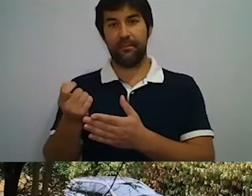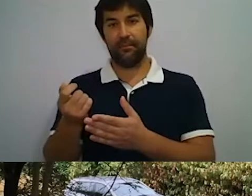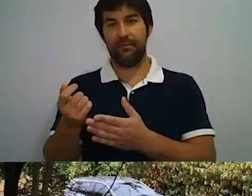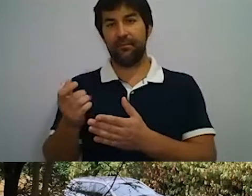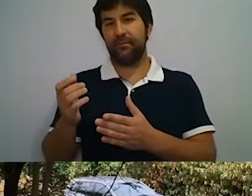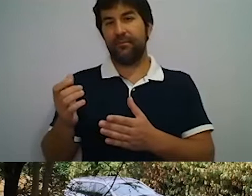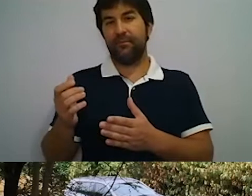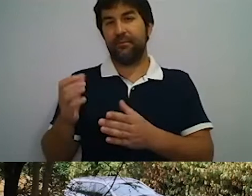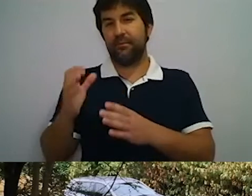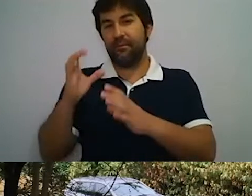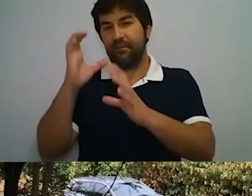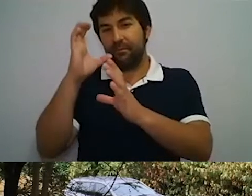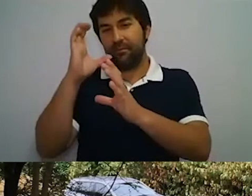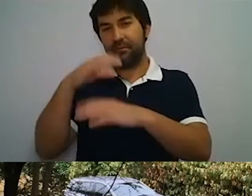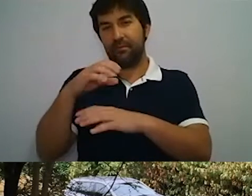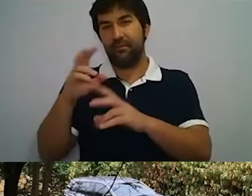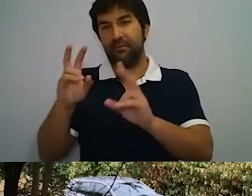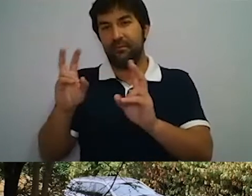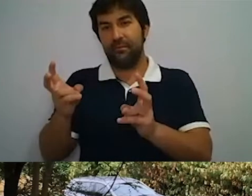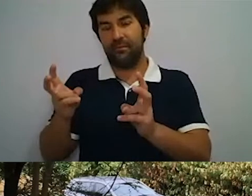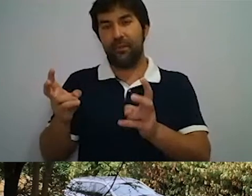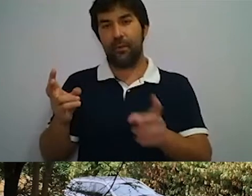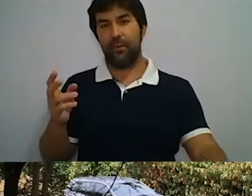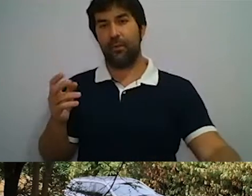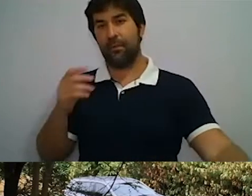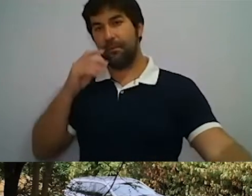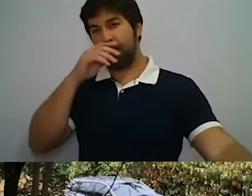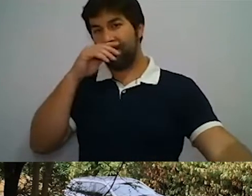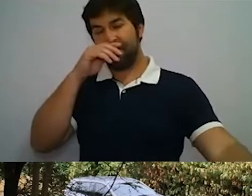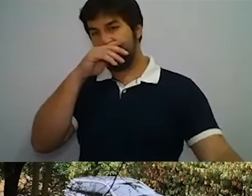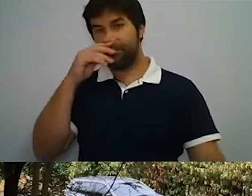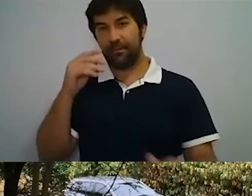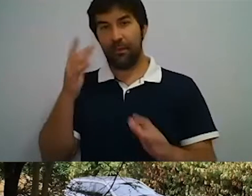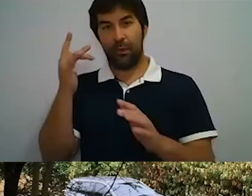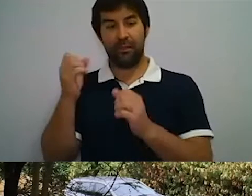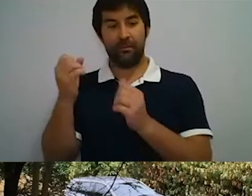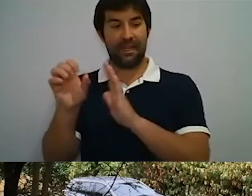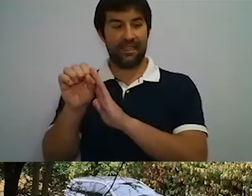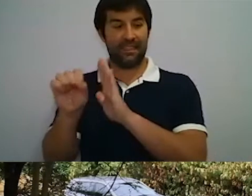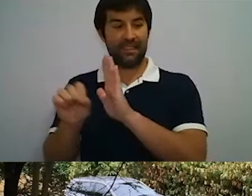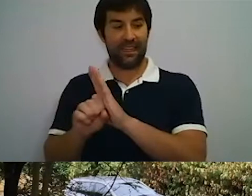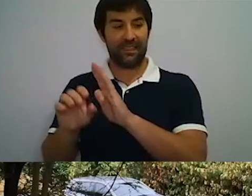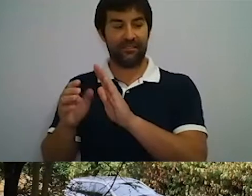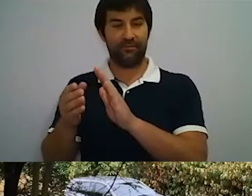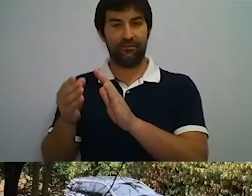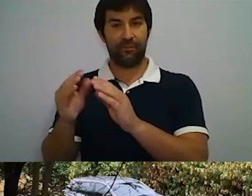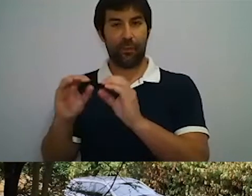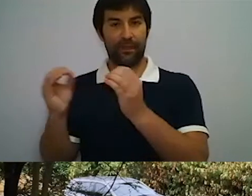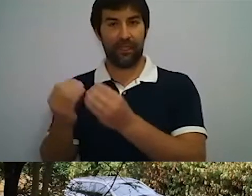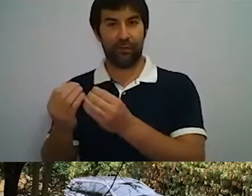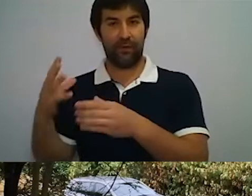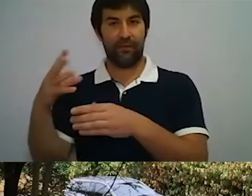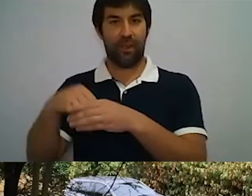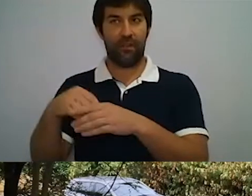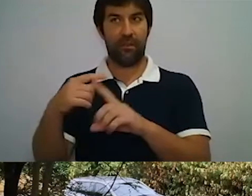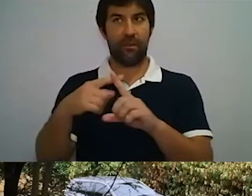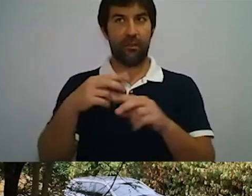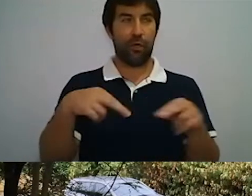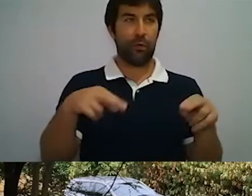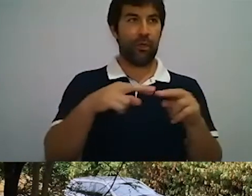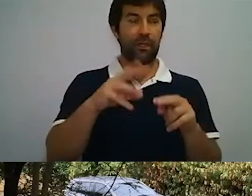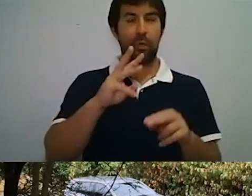physical mobility, transportation, the ability to connect to different destinations and employment opportunities is the